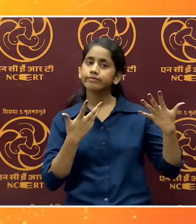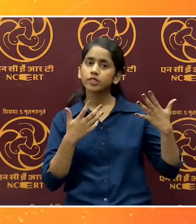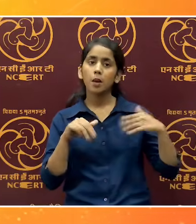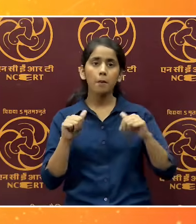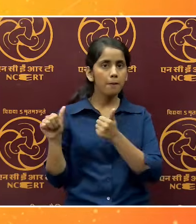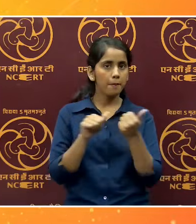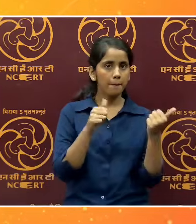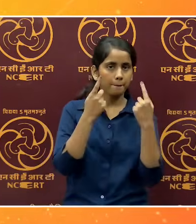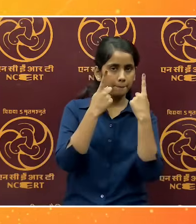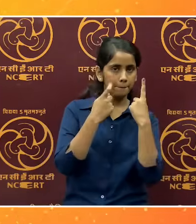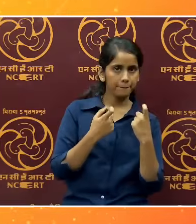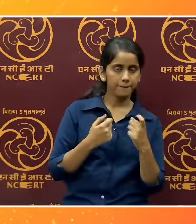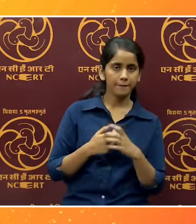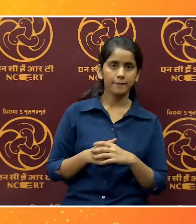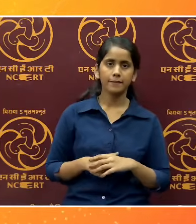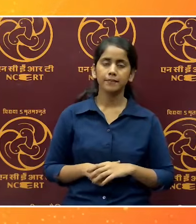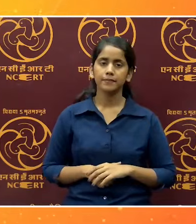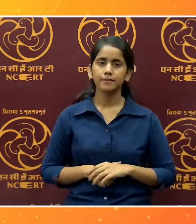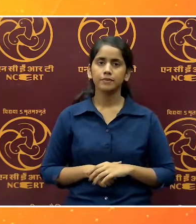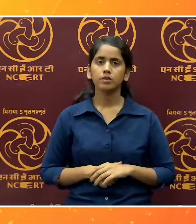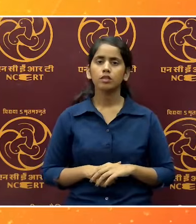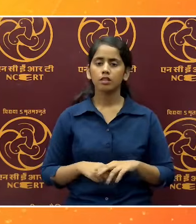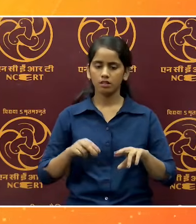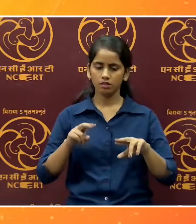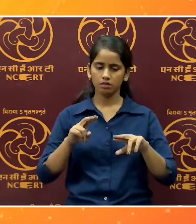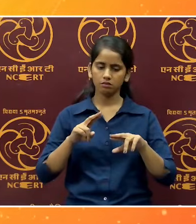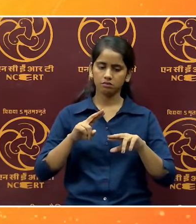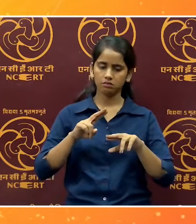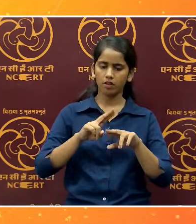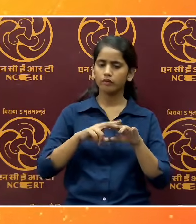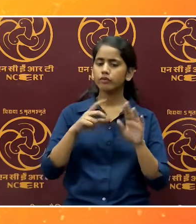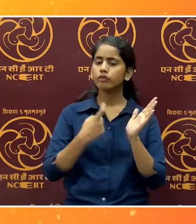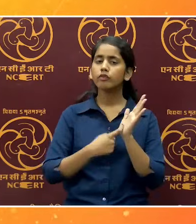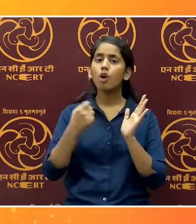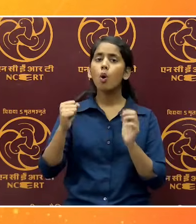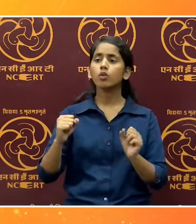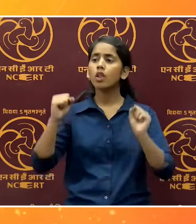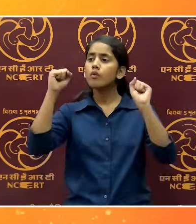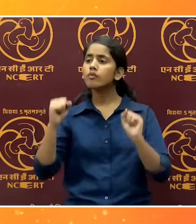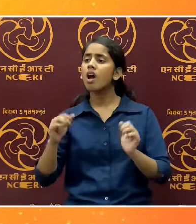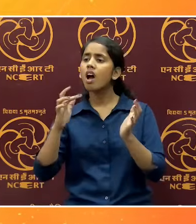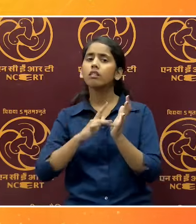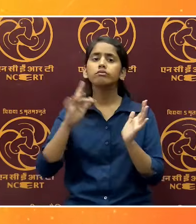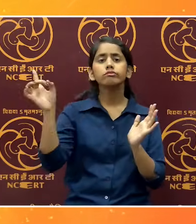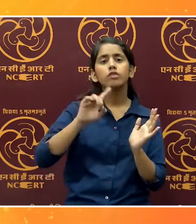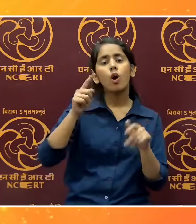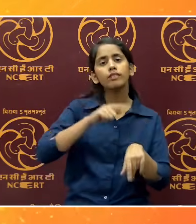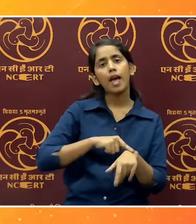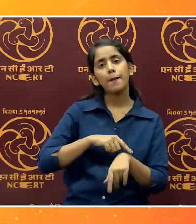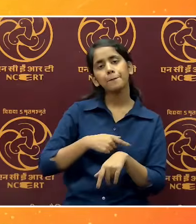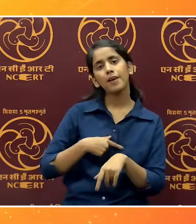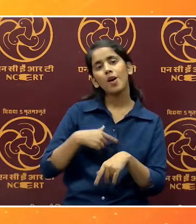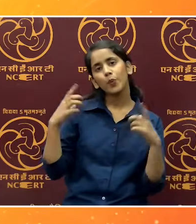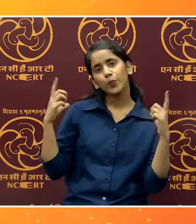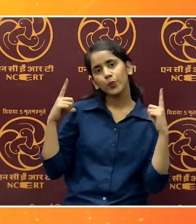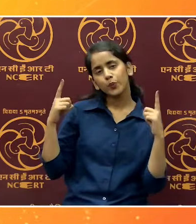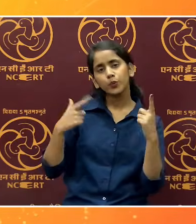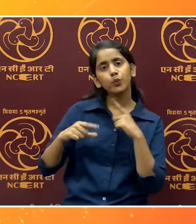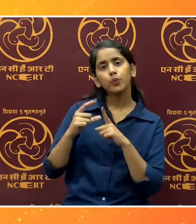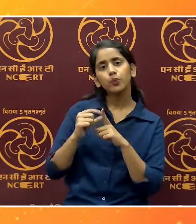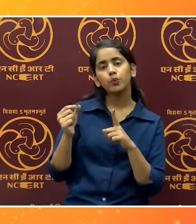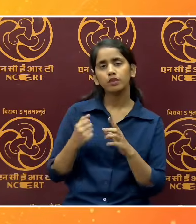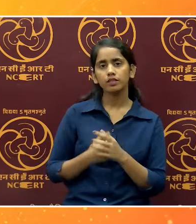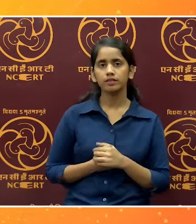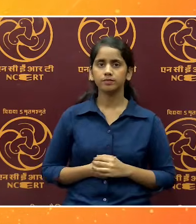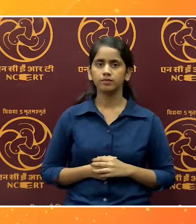recap. So, where does the frog like to sit or spend time? So, according to the poem, the frog likes to